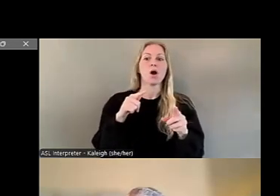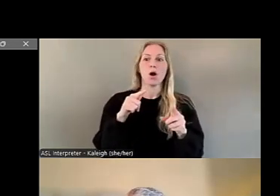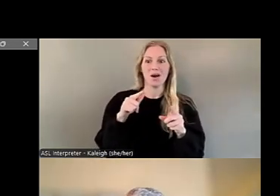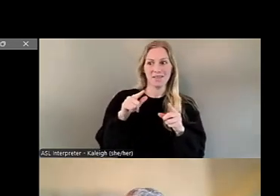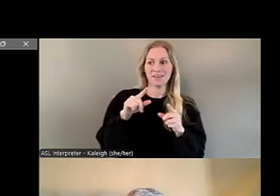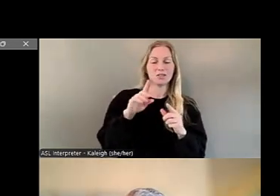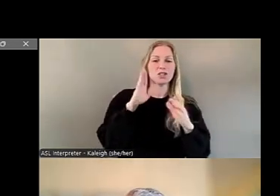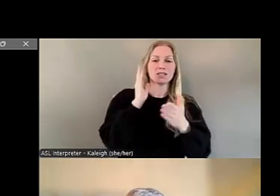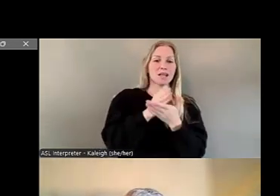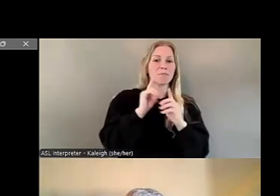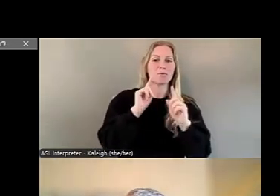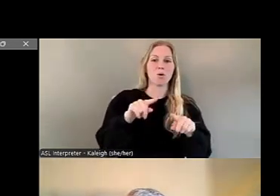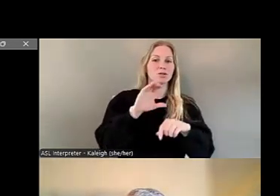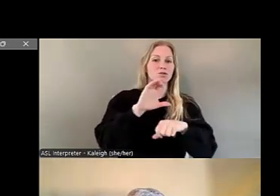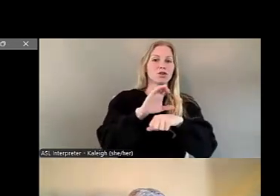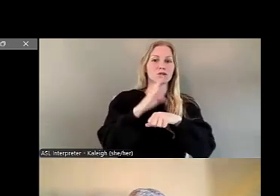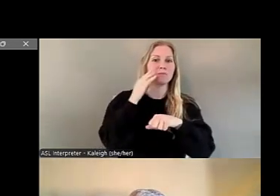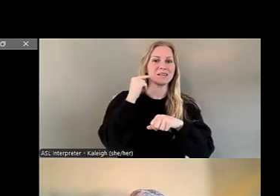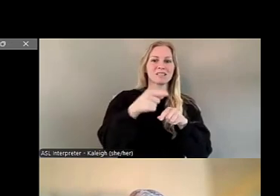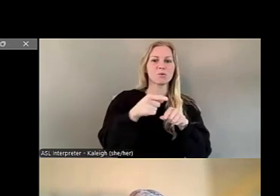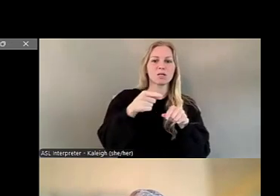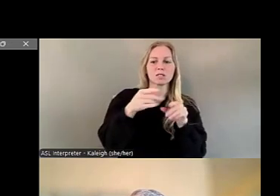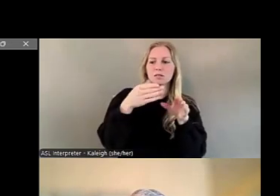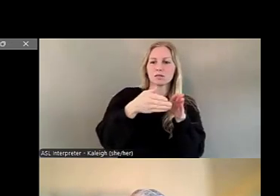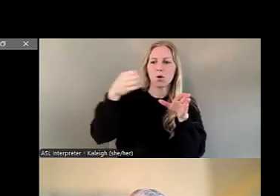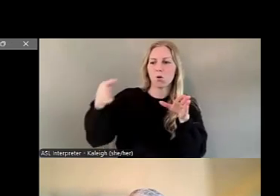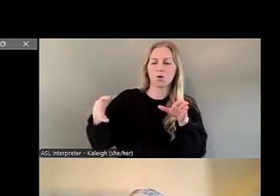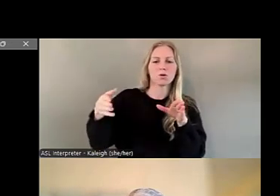being put in the dungeon. So,